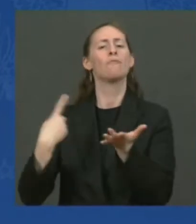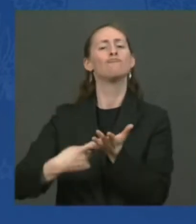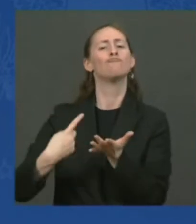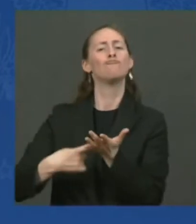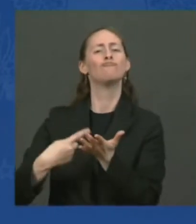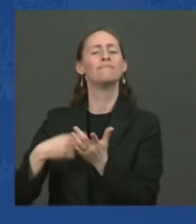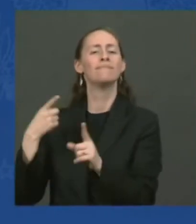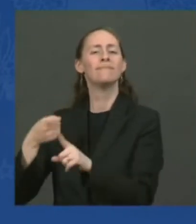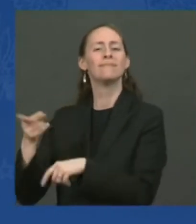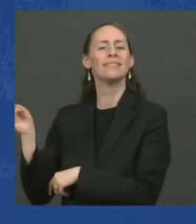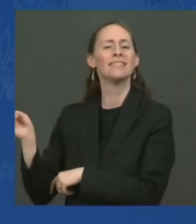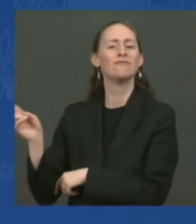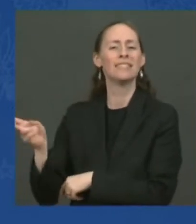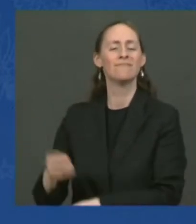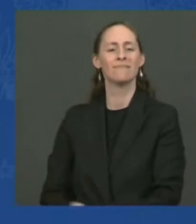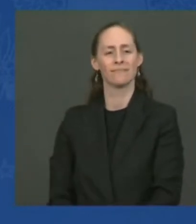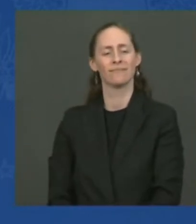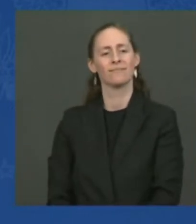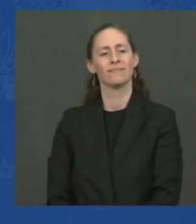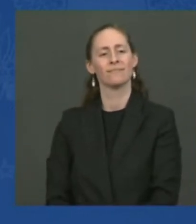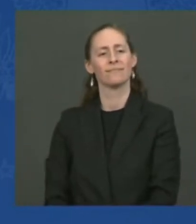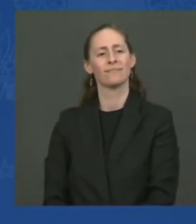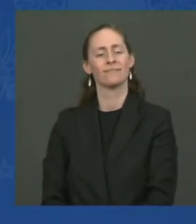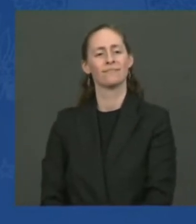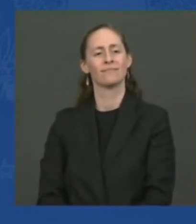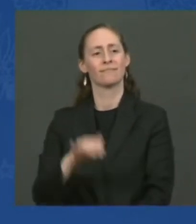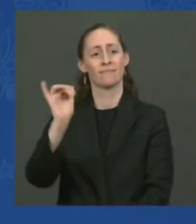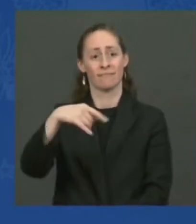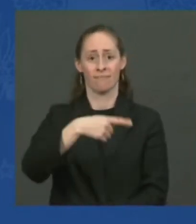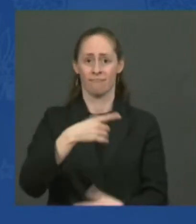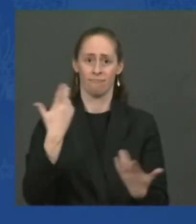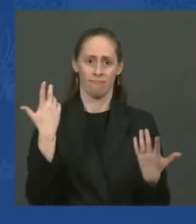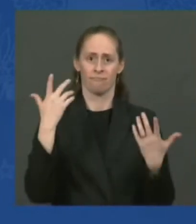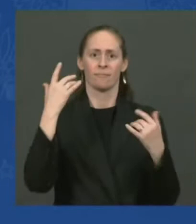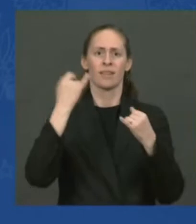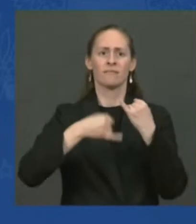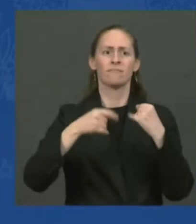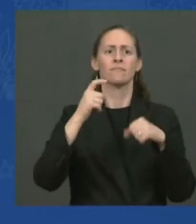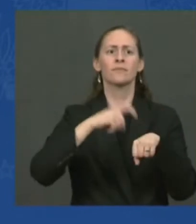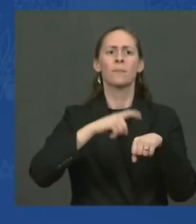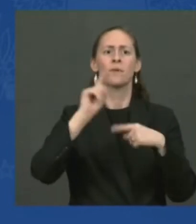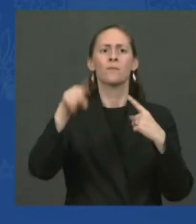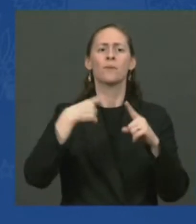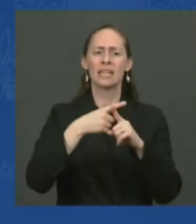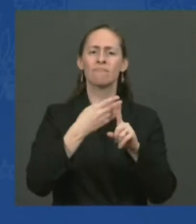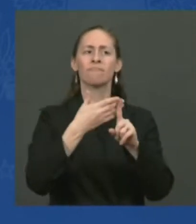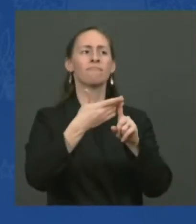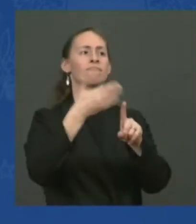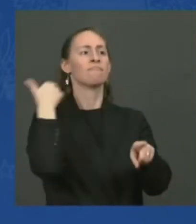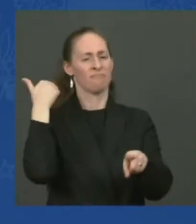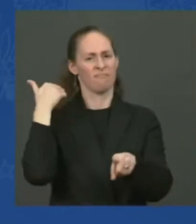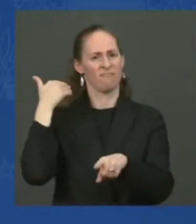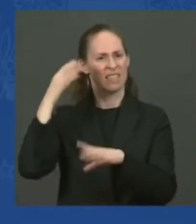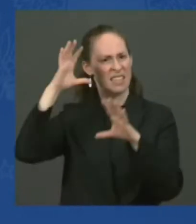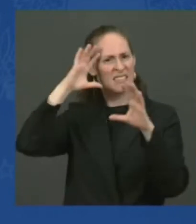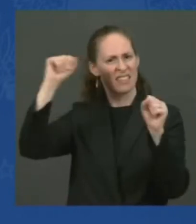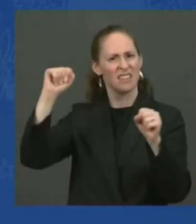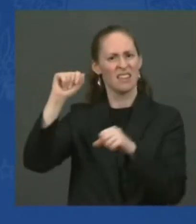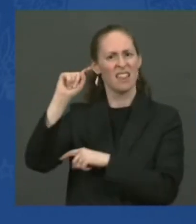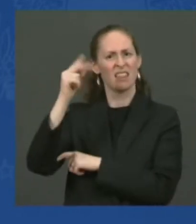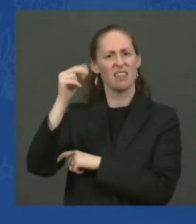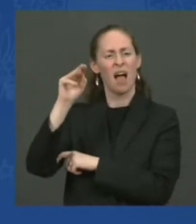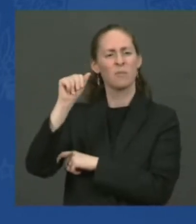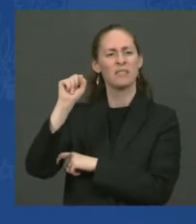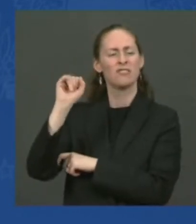very first major infrastructure investment was President Thomas Jefferson's. He tasked the Secretary of Treasury, Gallatin, for